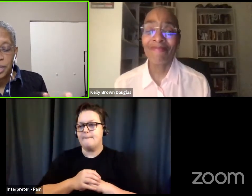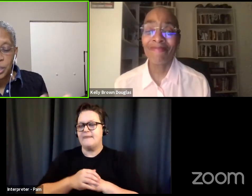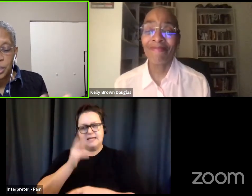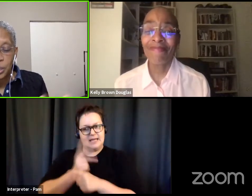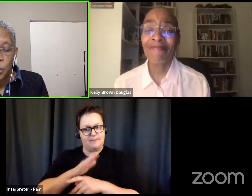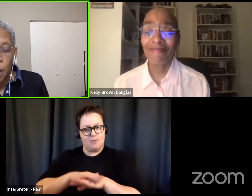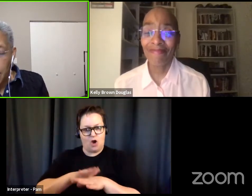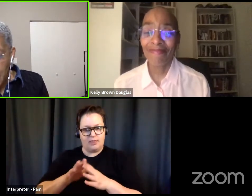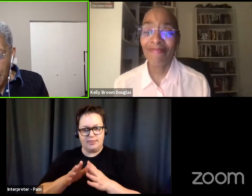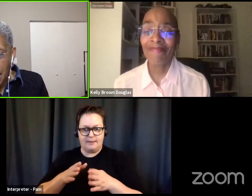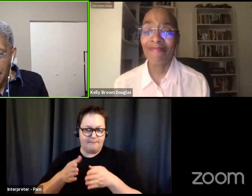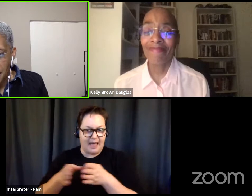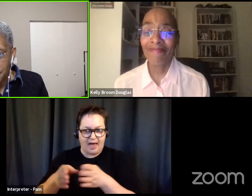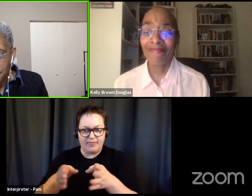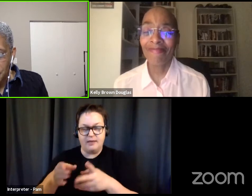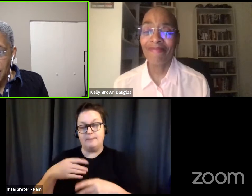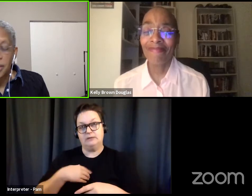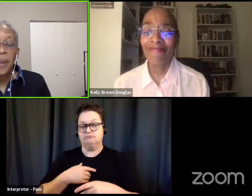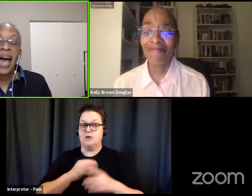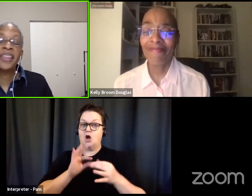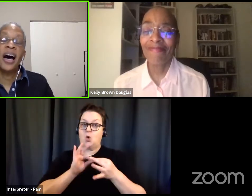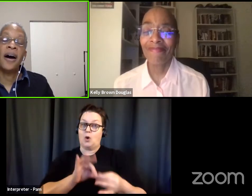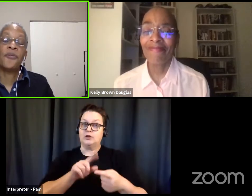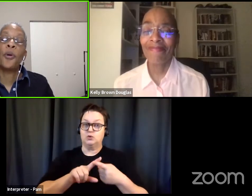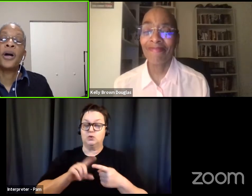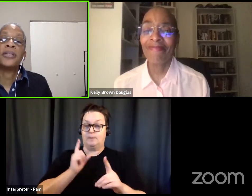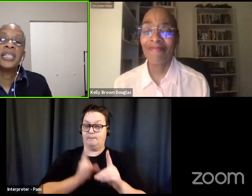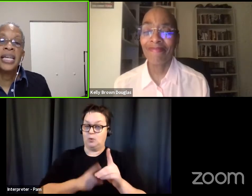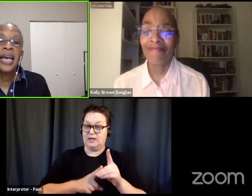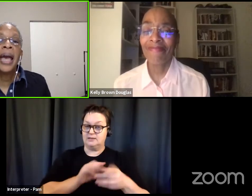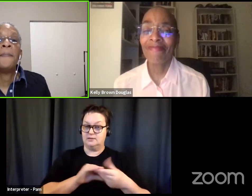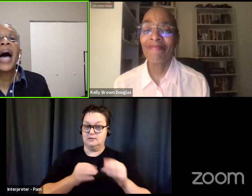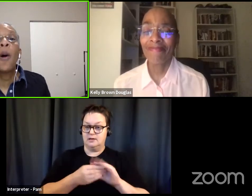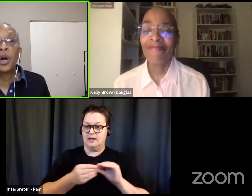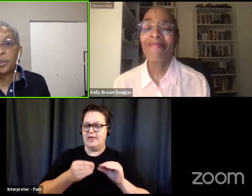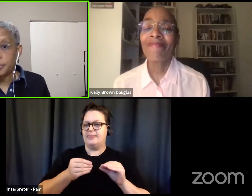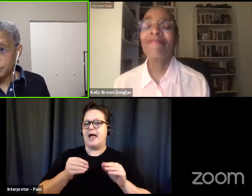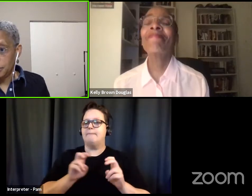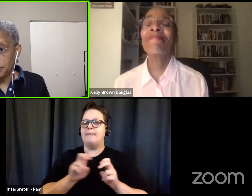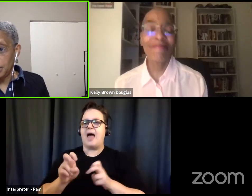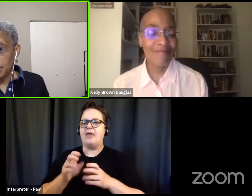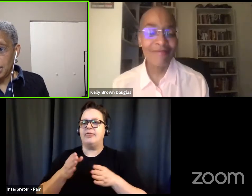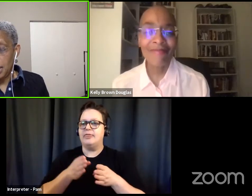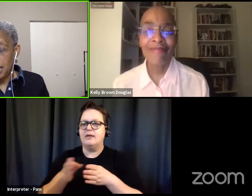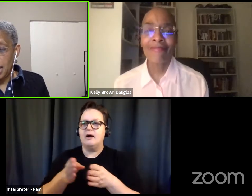according to Buddhist lore, on the path of royalty and power.